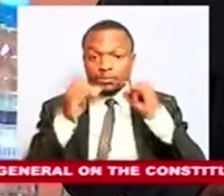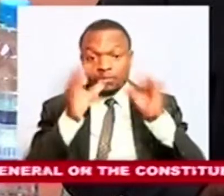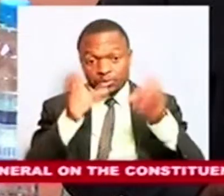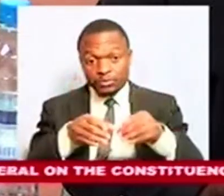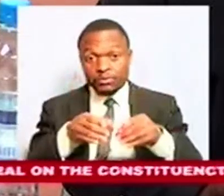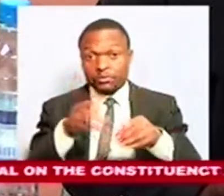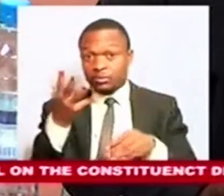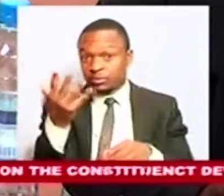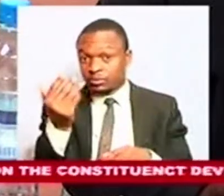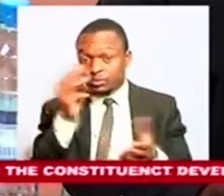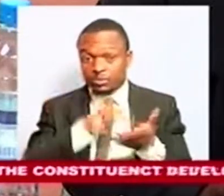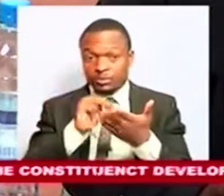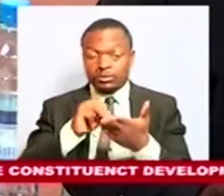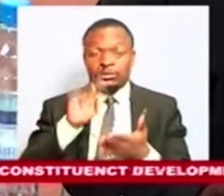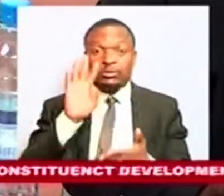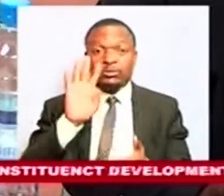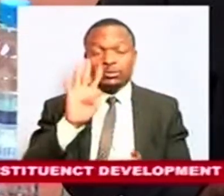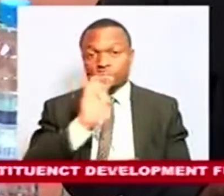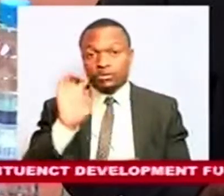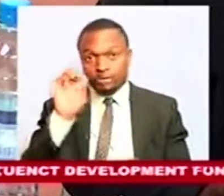of